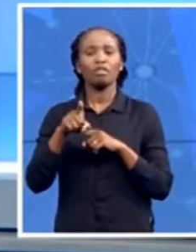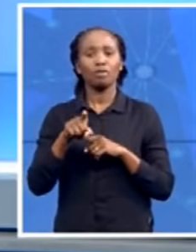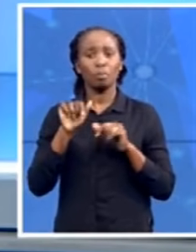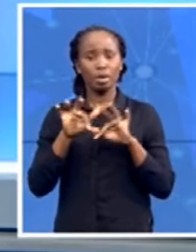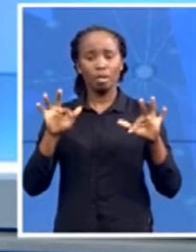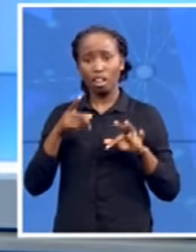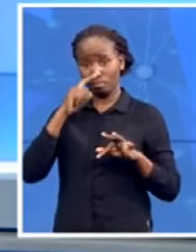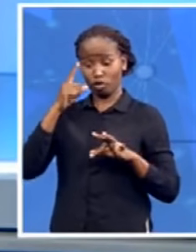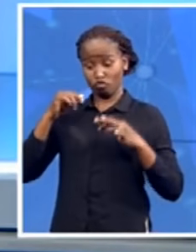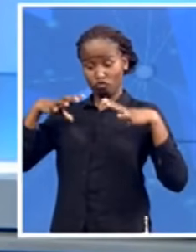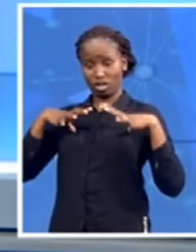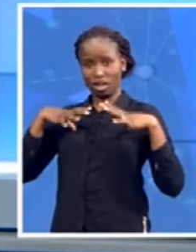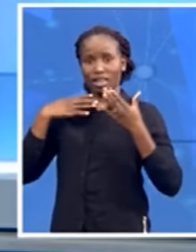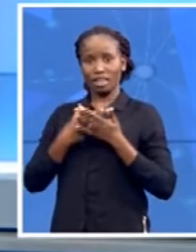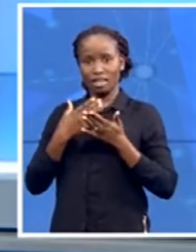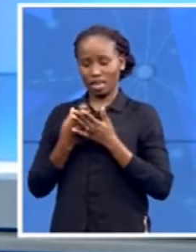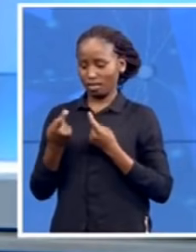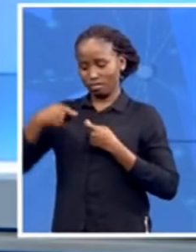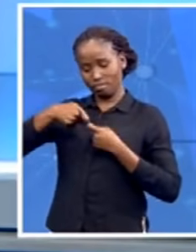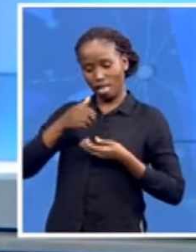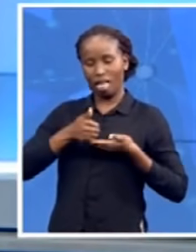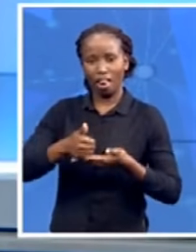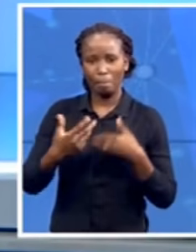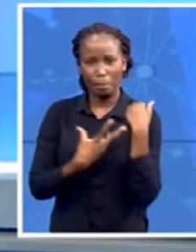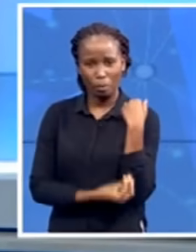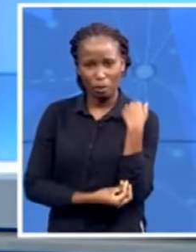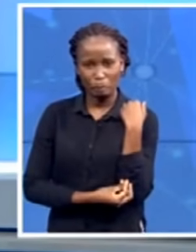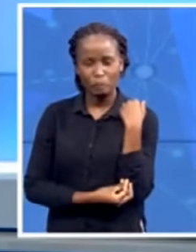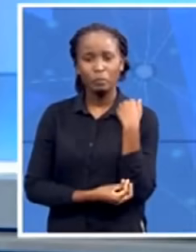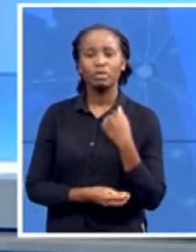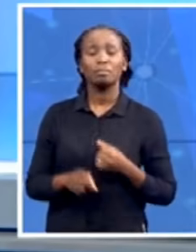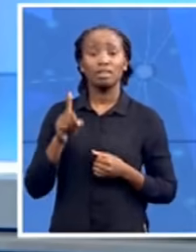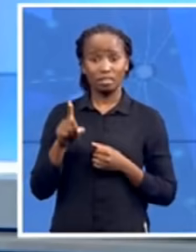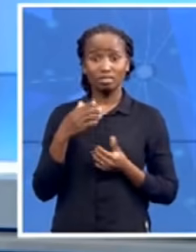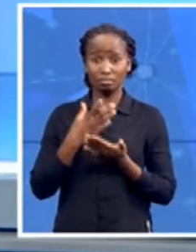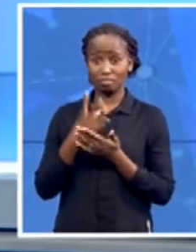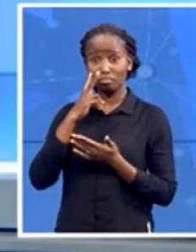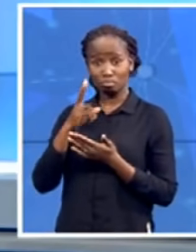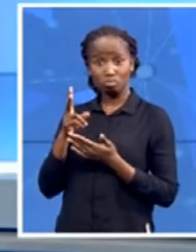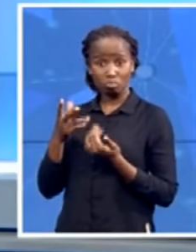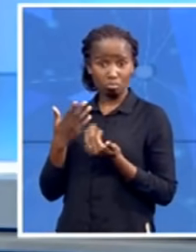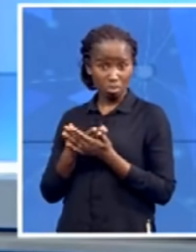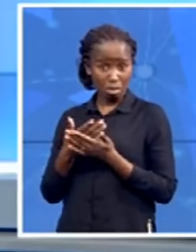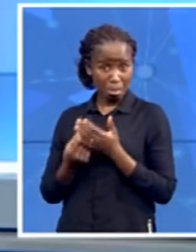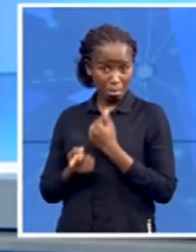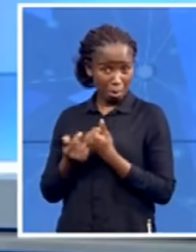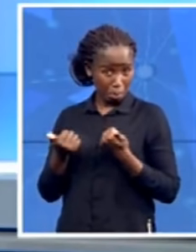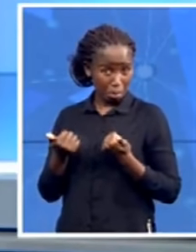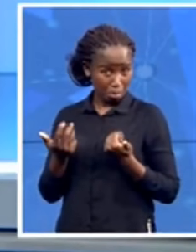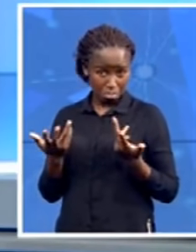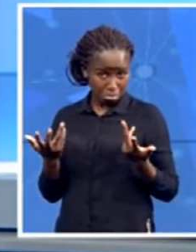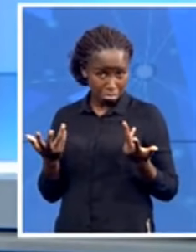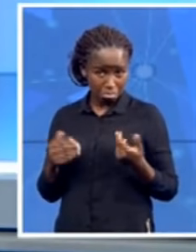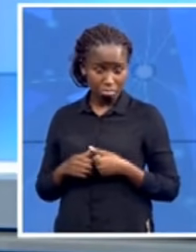the poor. That reeks of a socialist stance, doesn't it? No, of course, it does. My view is